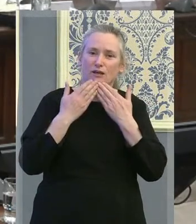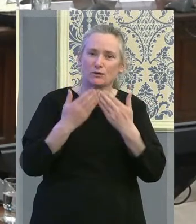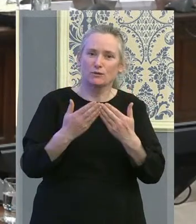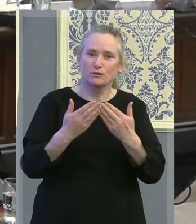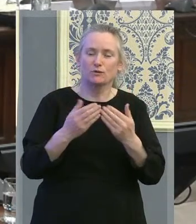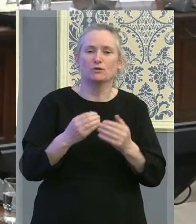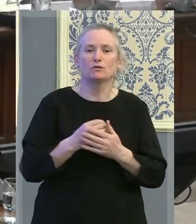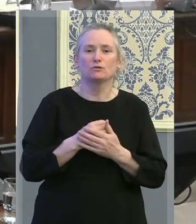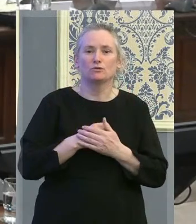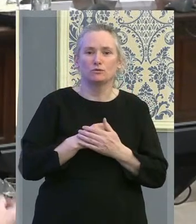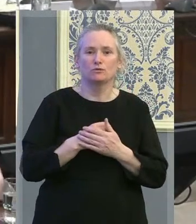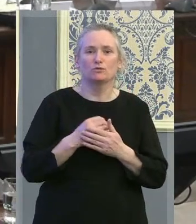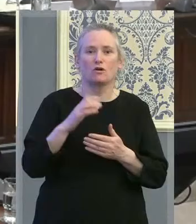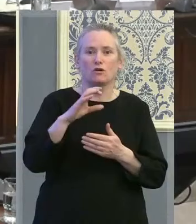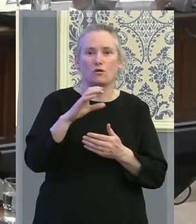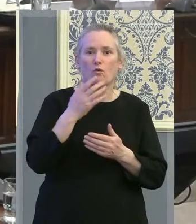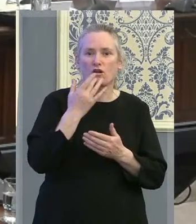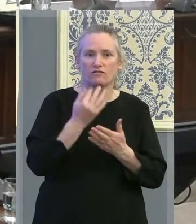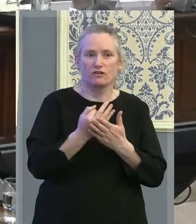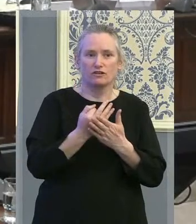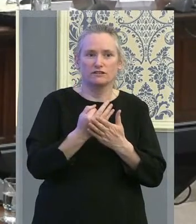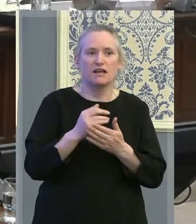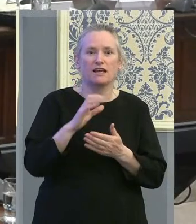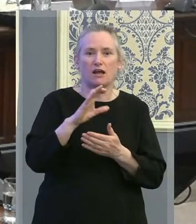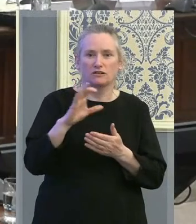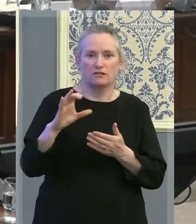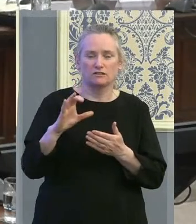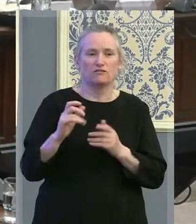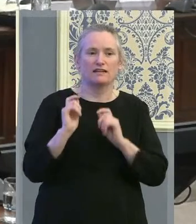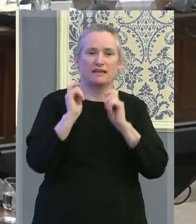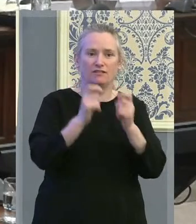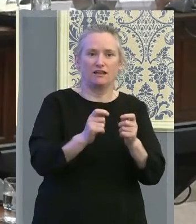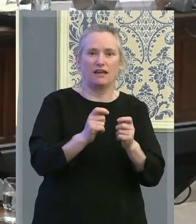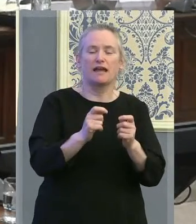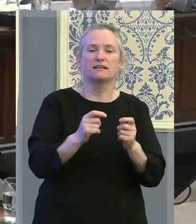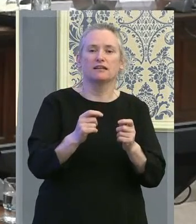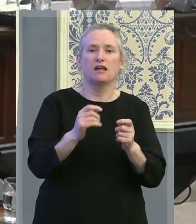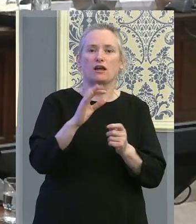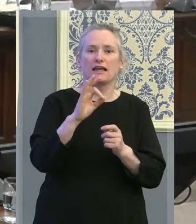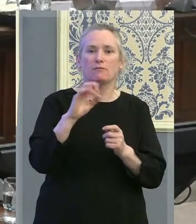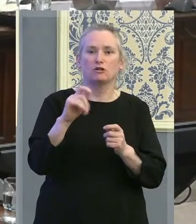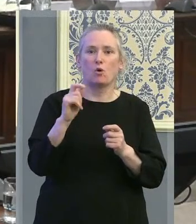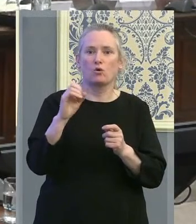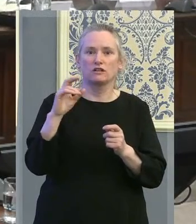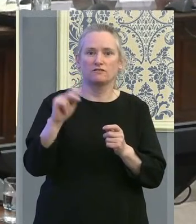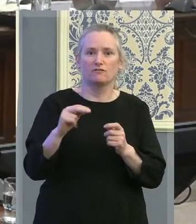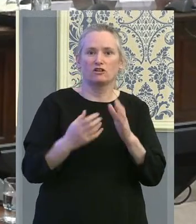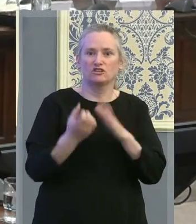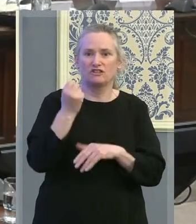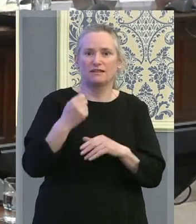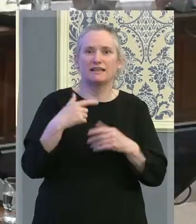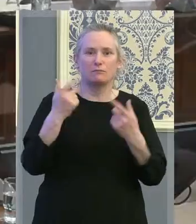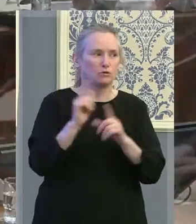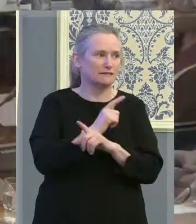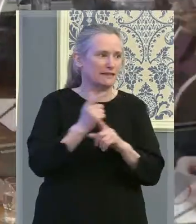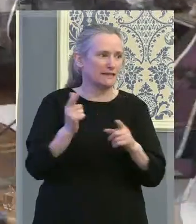to Cork Road and Waterford man Gilbert O'Sullivan for all he has achieved in the world of music. Although I was very young